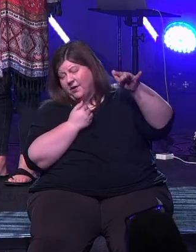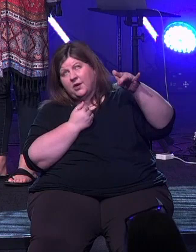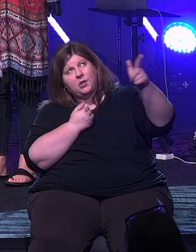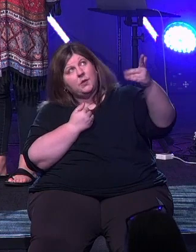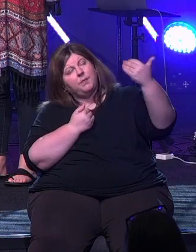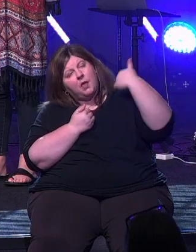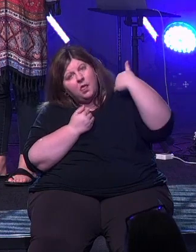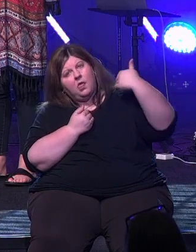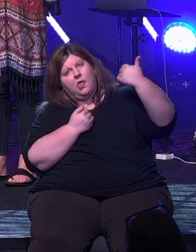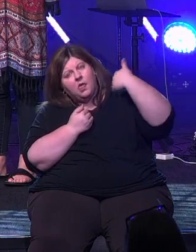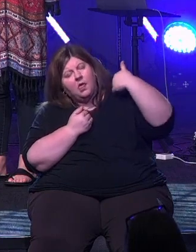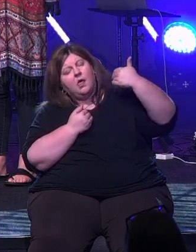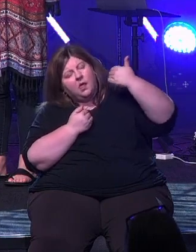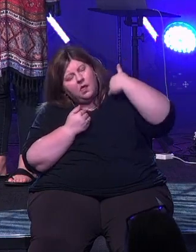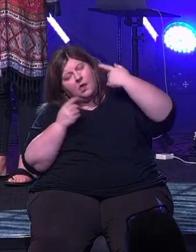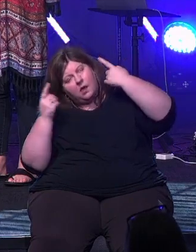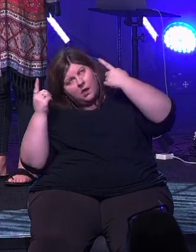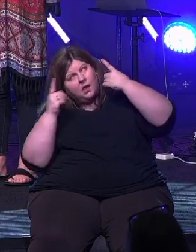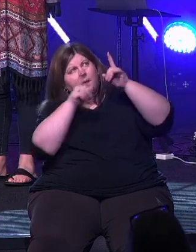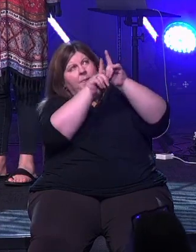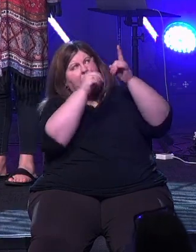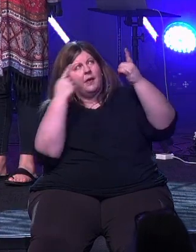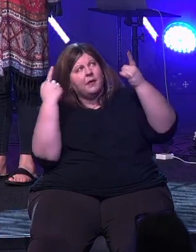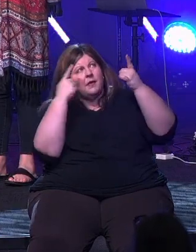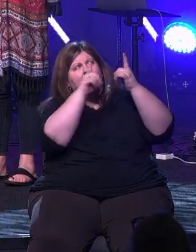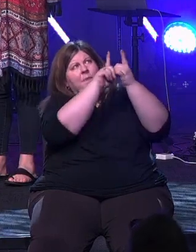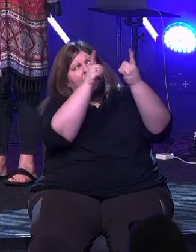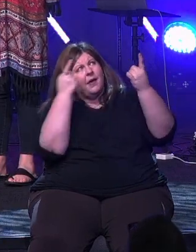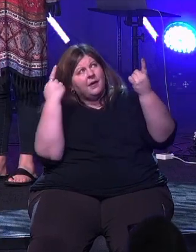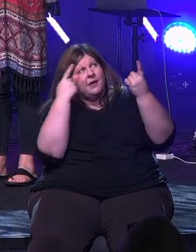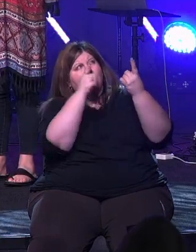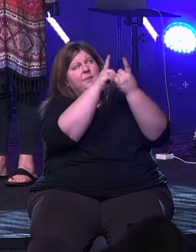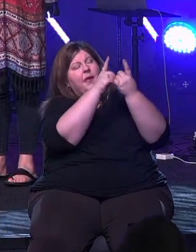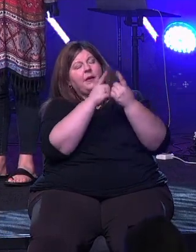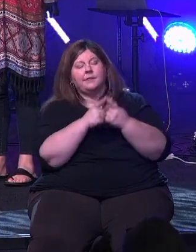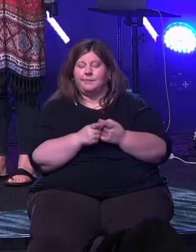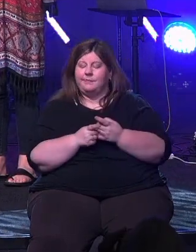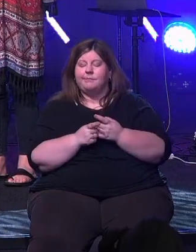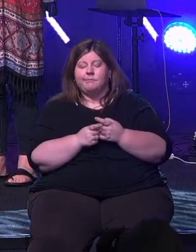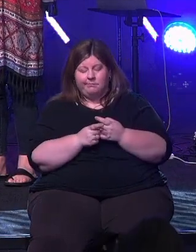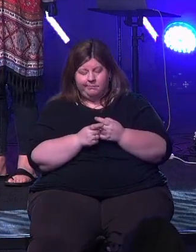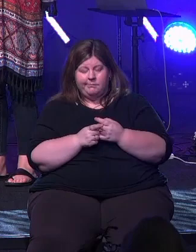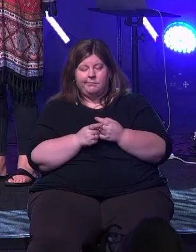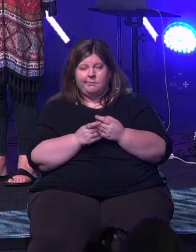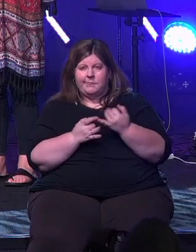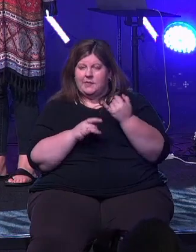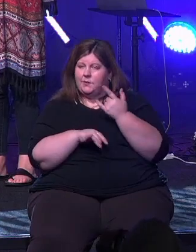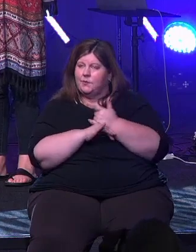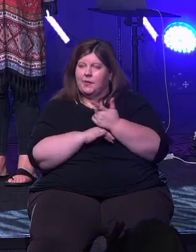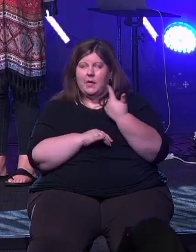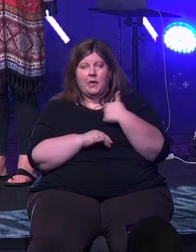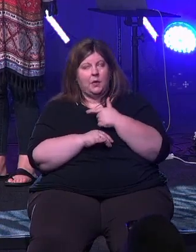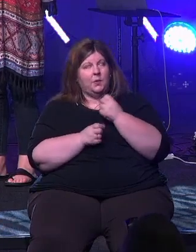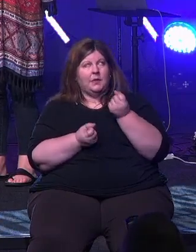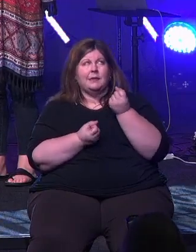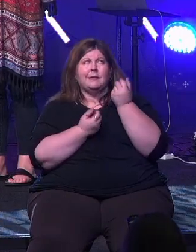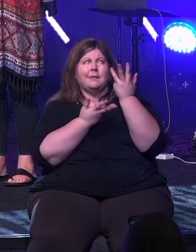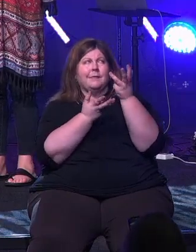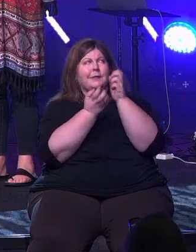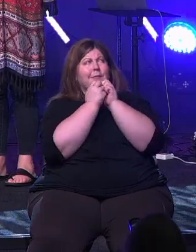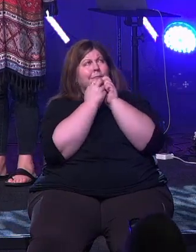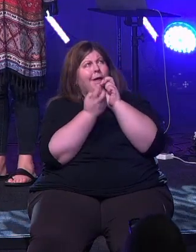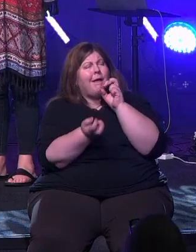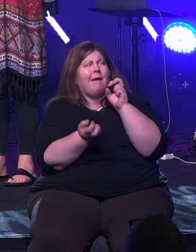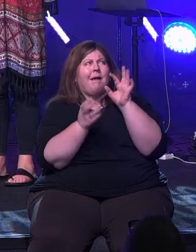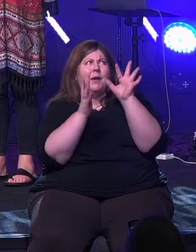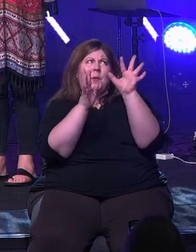invitation over and over and over. Come back to me. Come back to me. Come back to me. So God, we just give you awe and wonder. We just give you praise today and